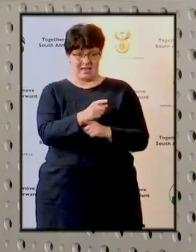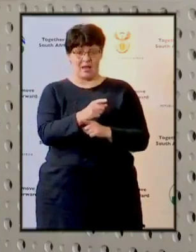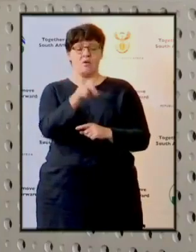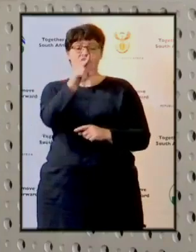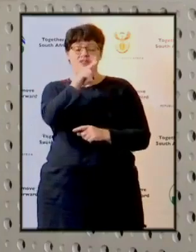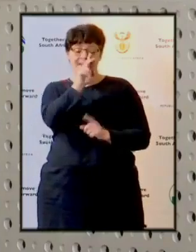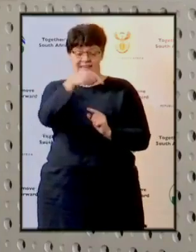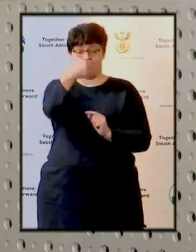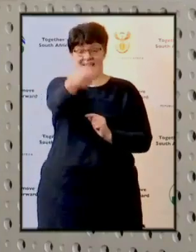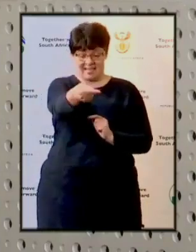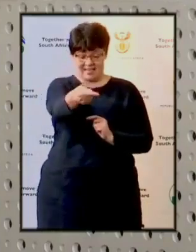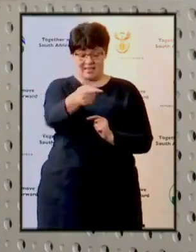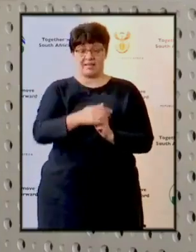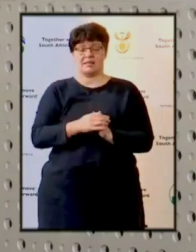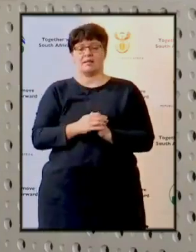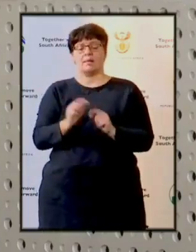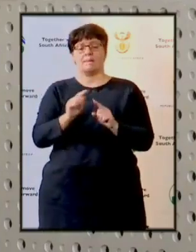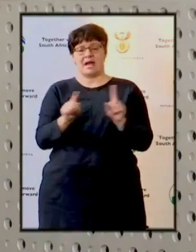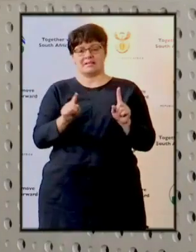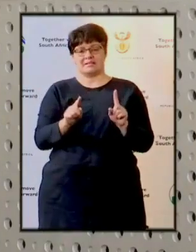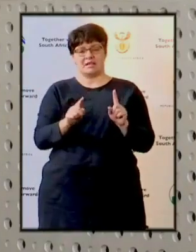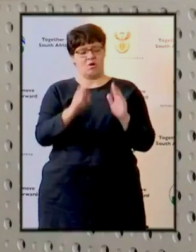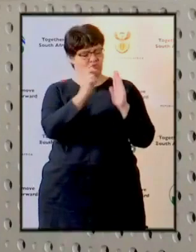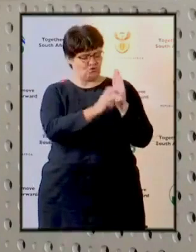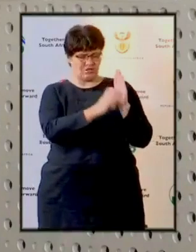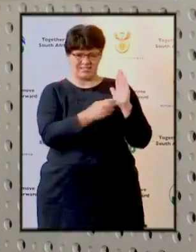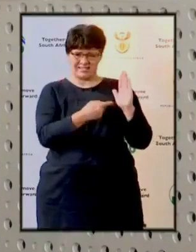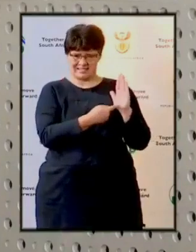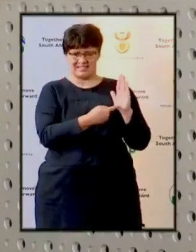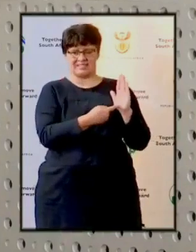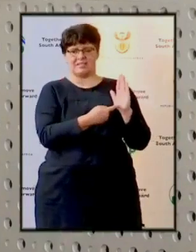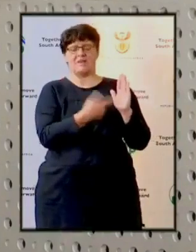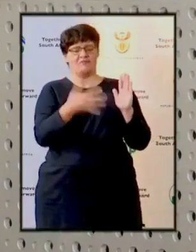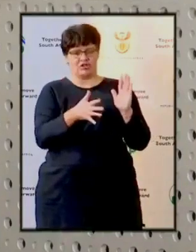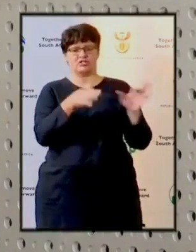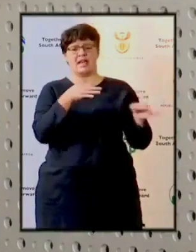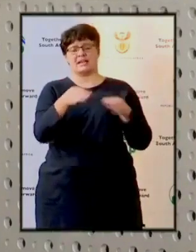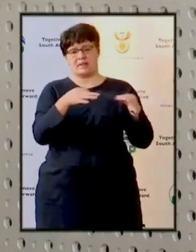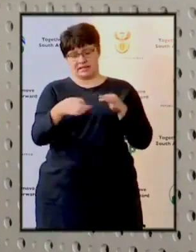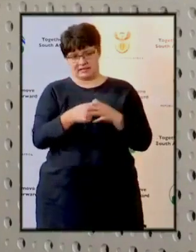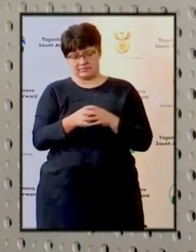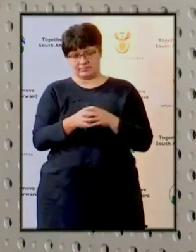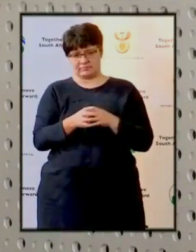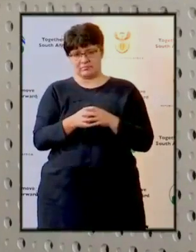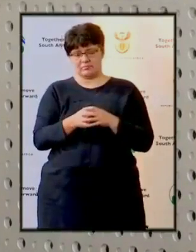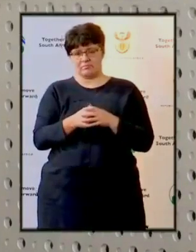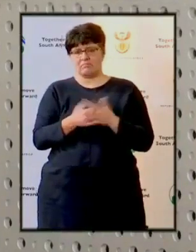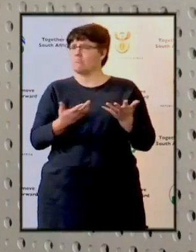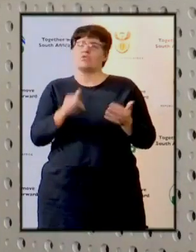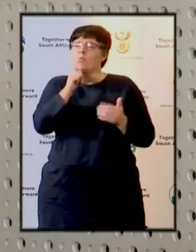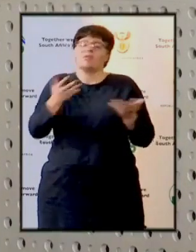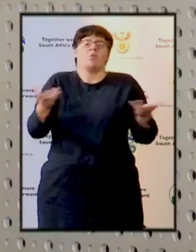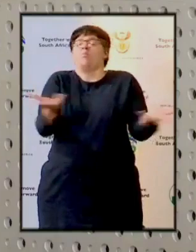Friday. But of course, there are norms that colleagues have spoken to, that wherever we are, even